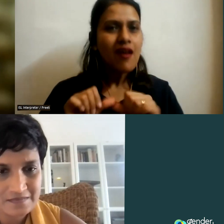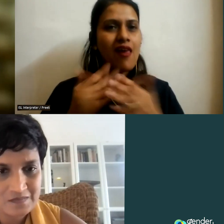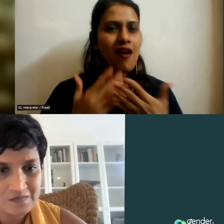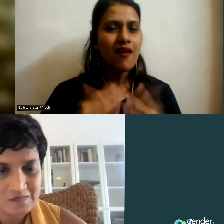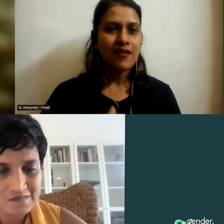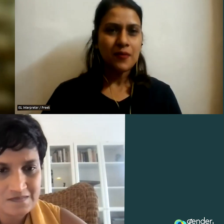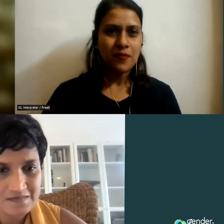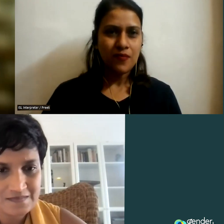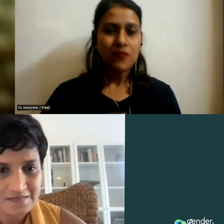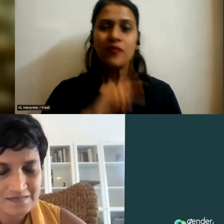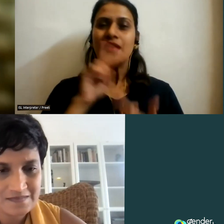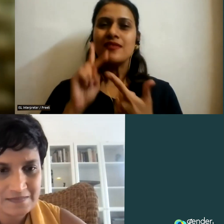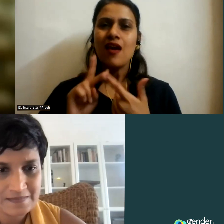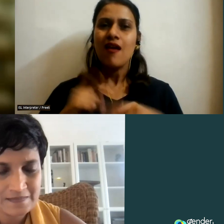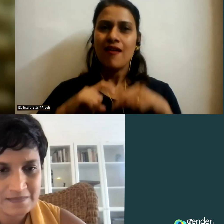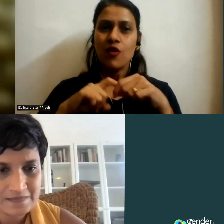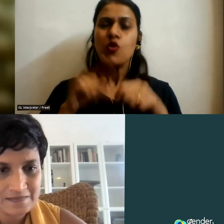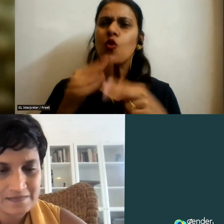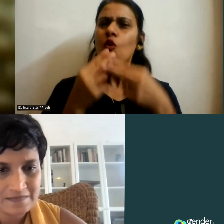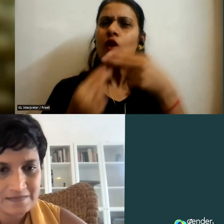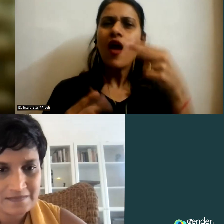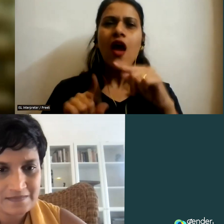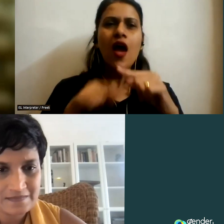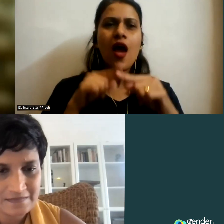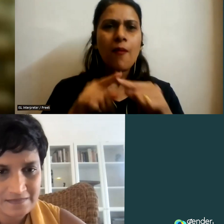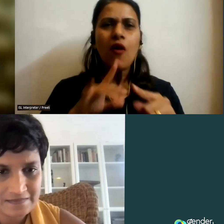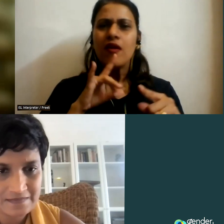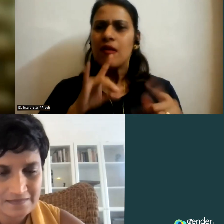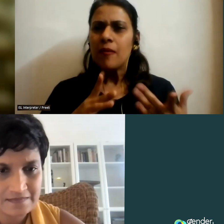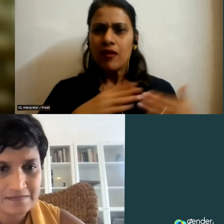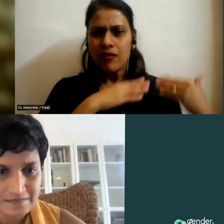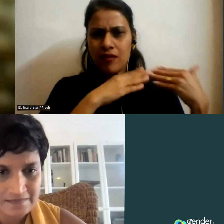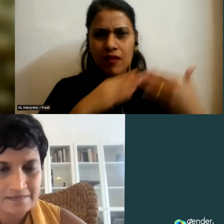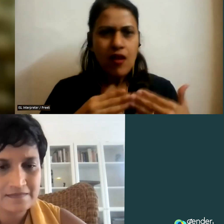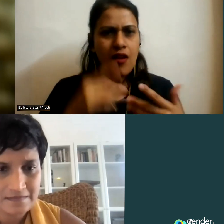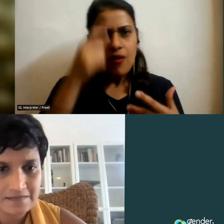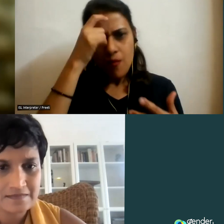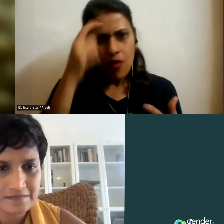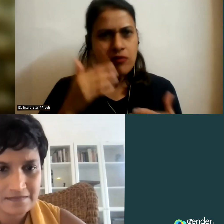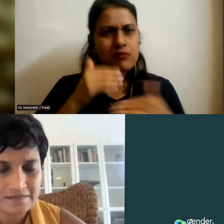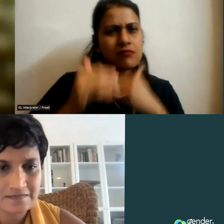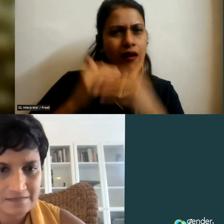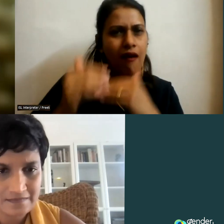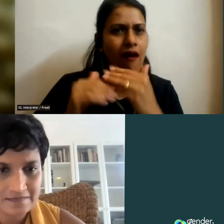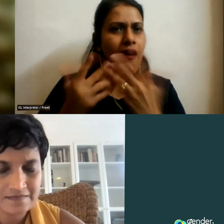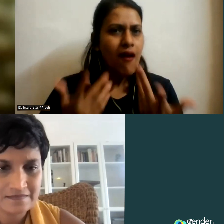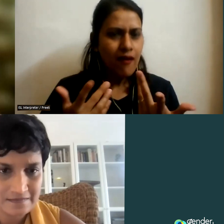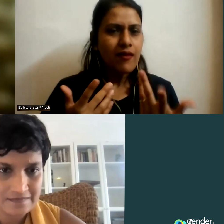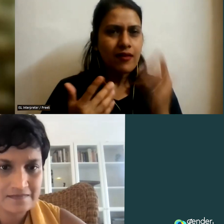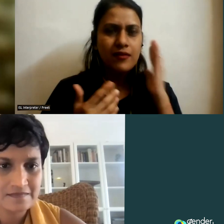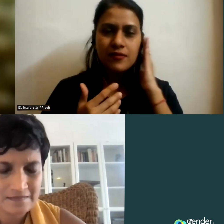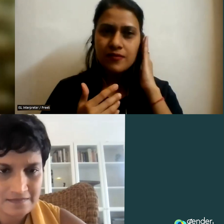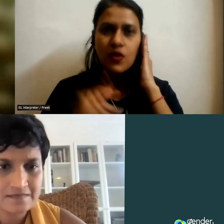ask you next, because you talked of the impact that inclusive space has on you, and that was a constant feature in kind